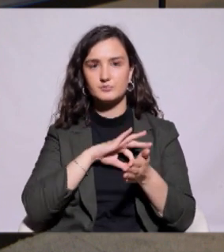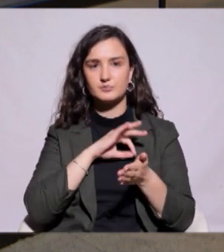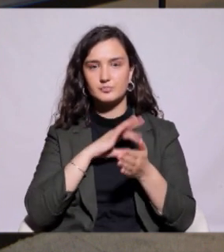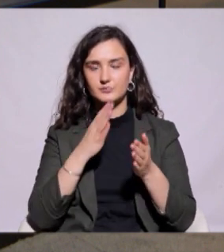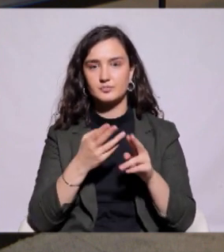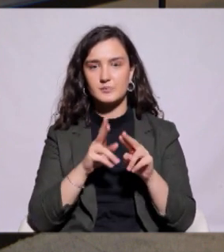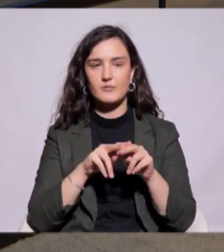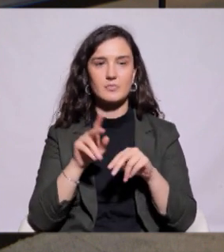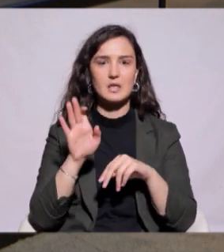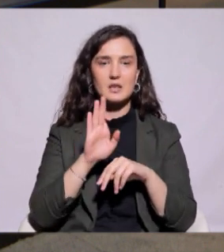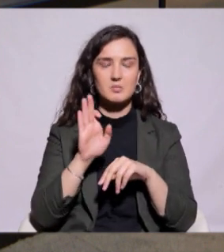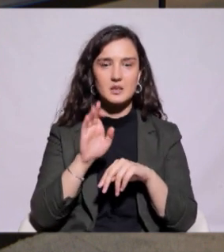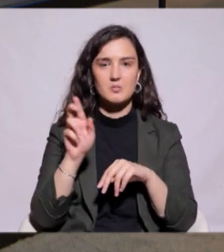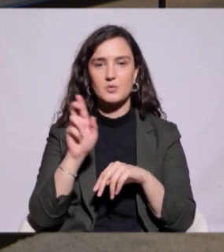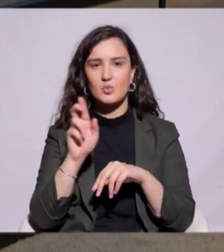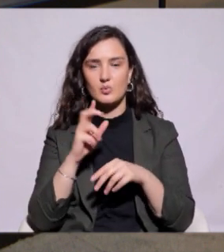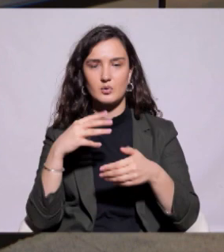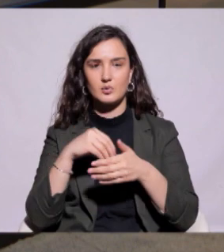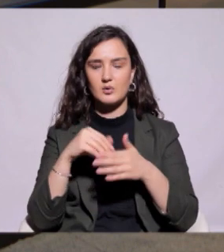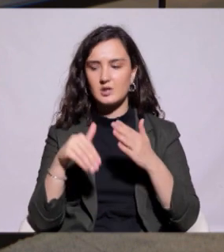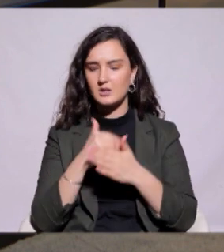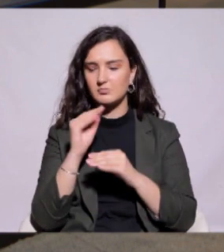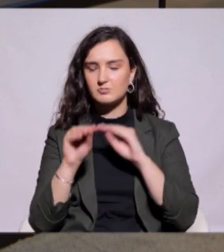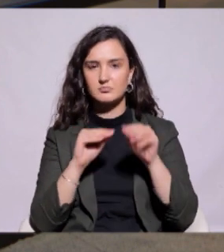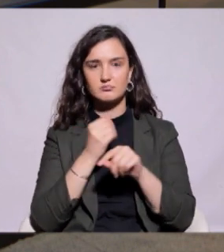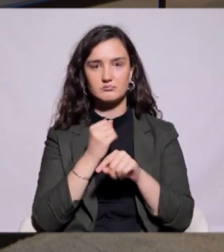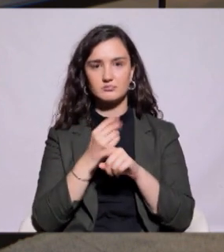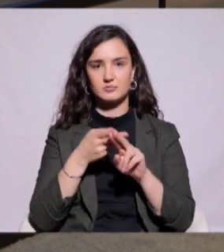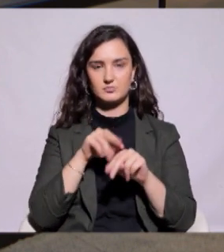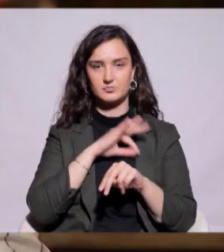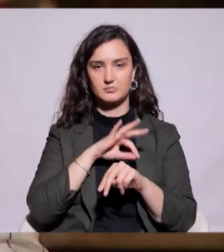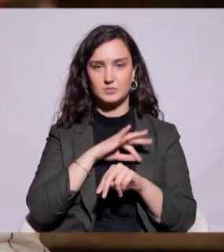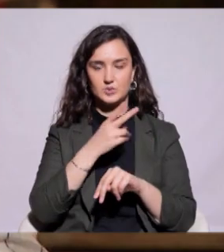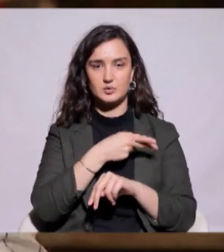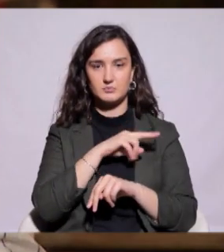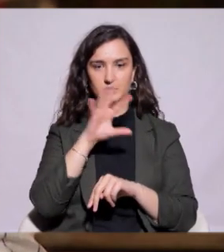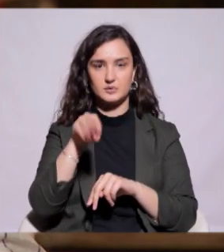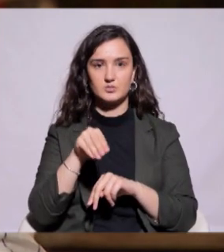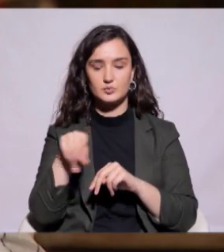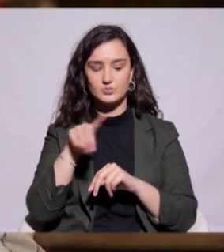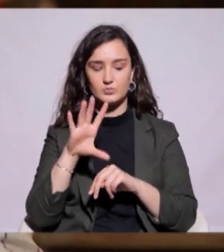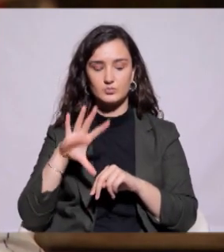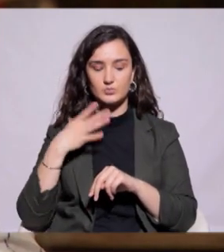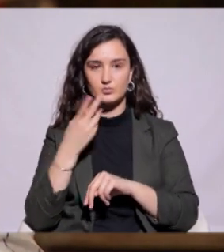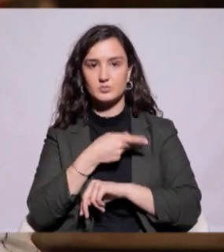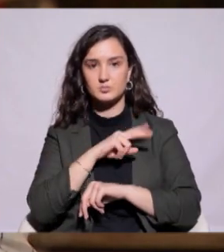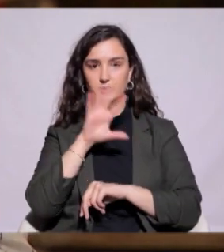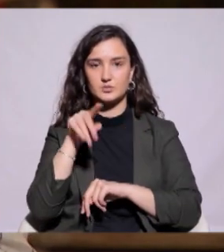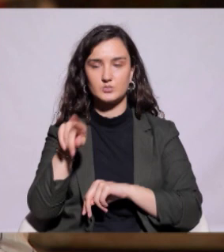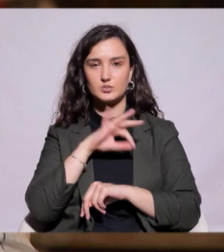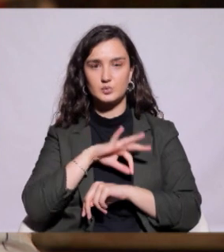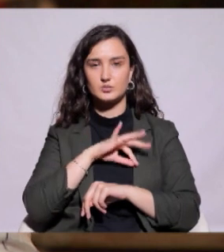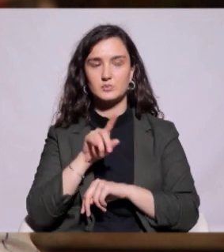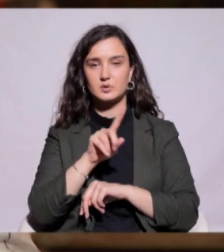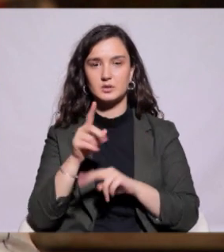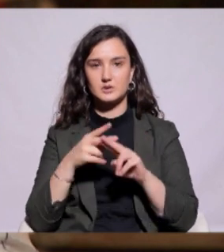and biology to help create new machines that they use in hospitals. So if you've ever been to a hospital and used